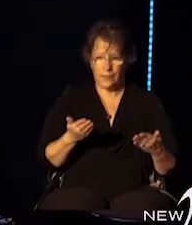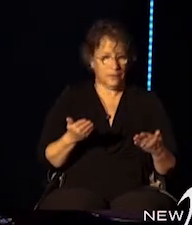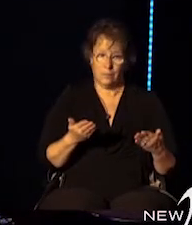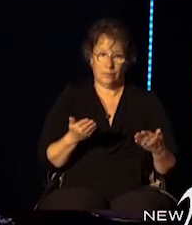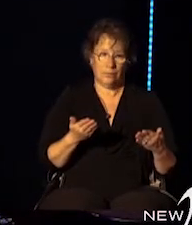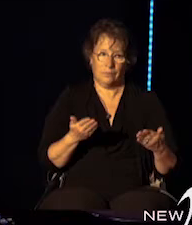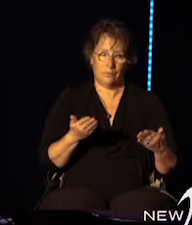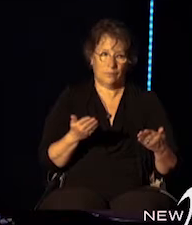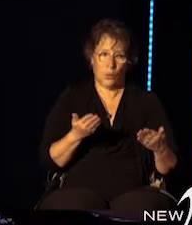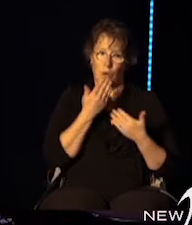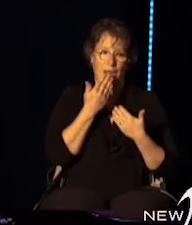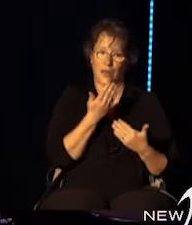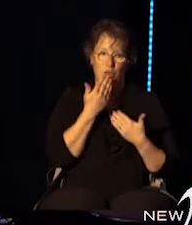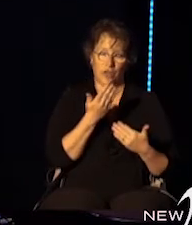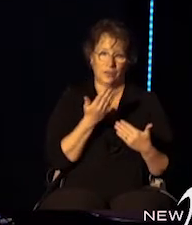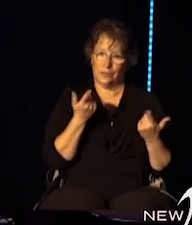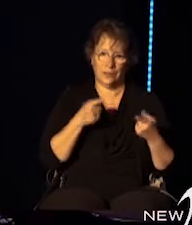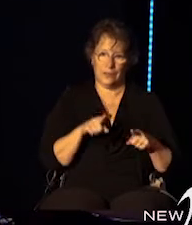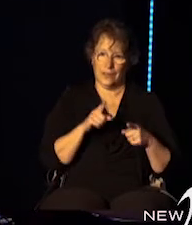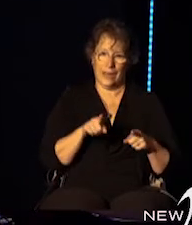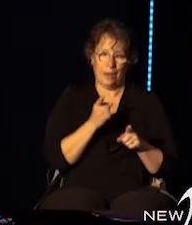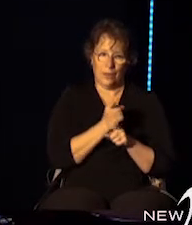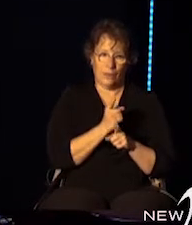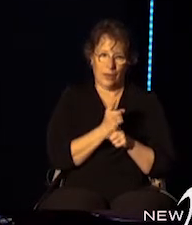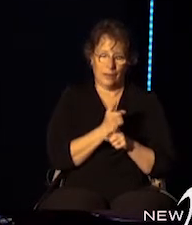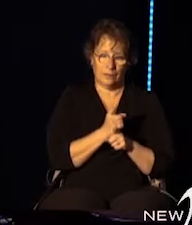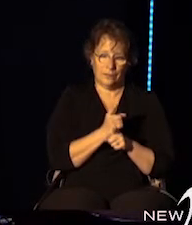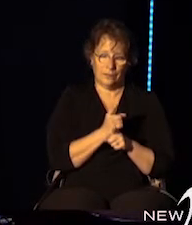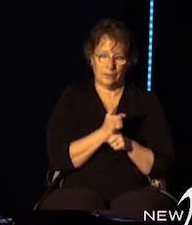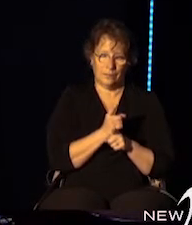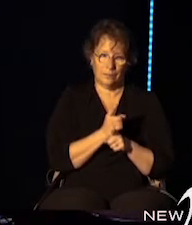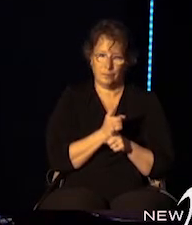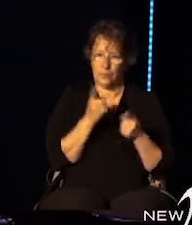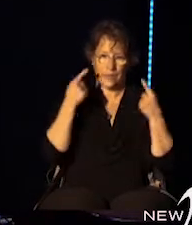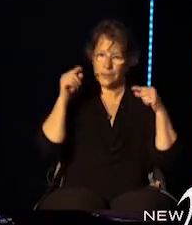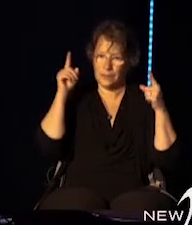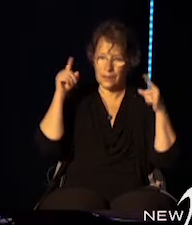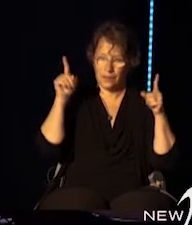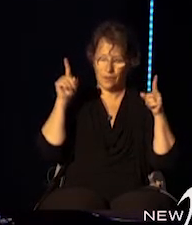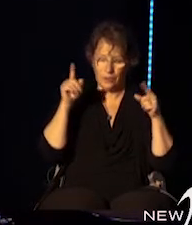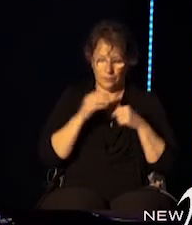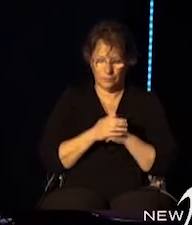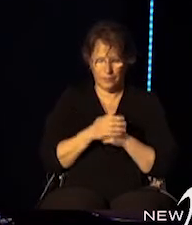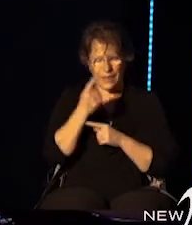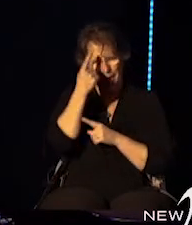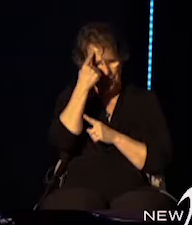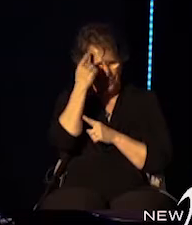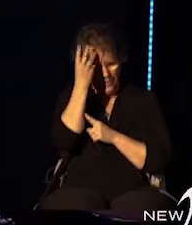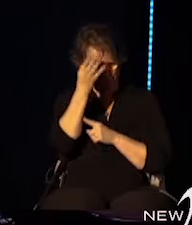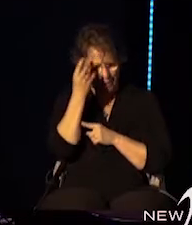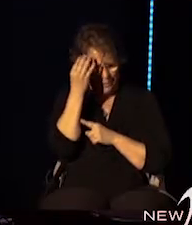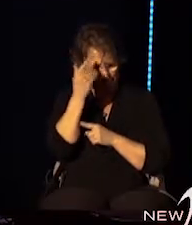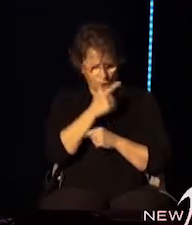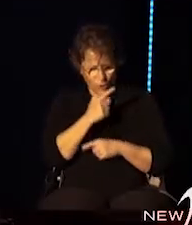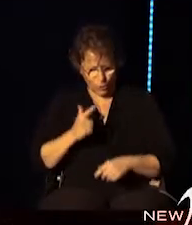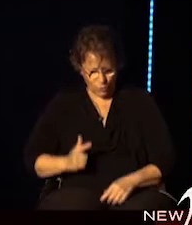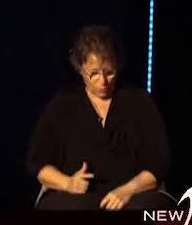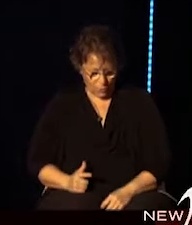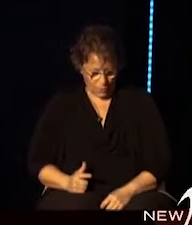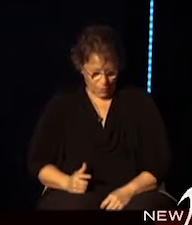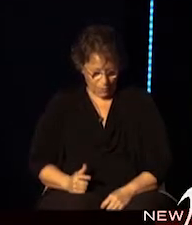way. And the kicker is that I'm in my mind thinking, you know, Lord, we're